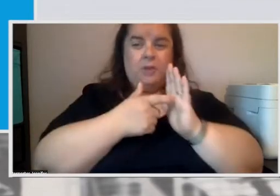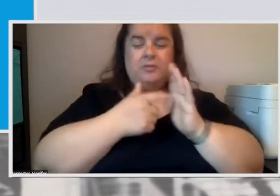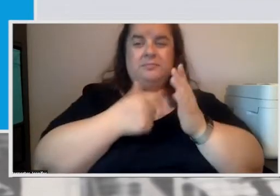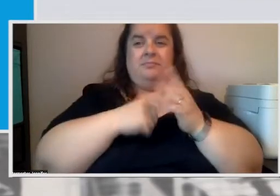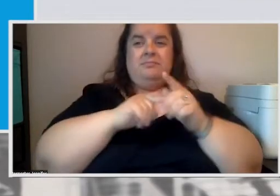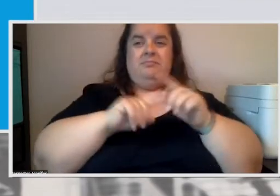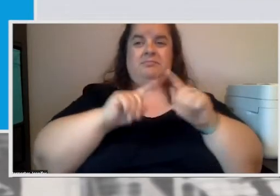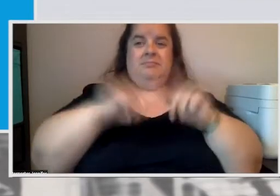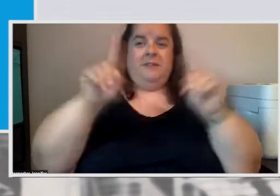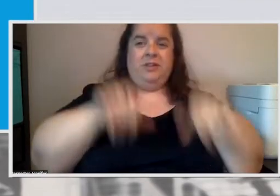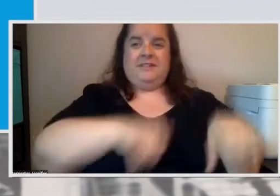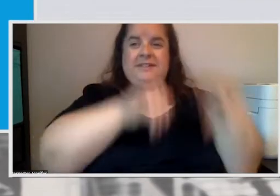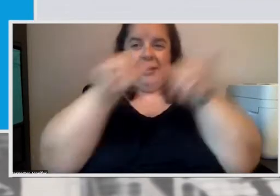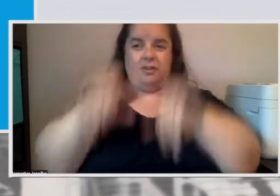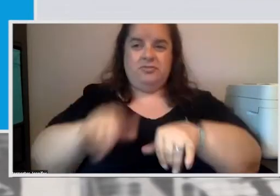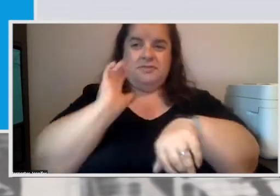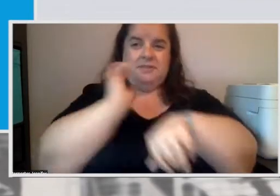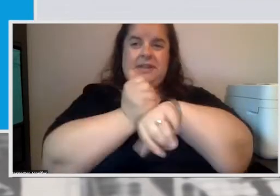HUD.